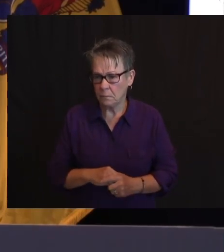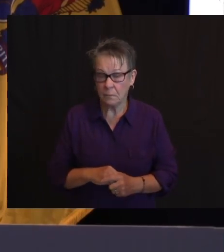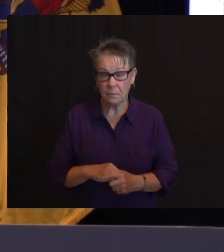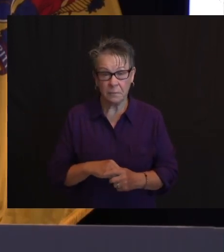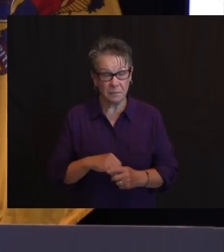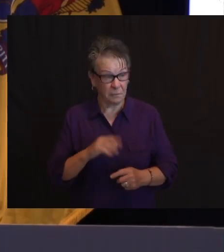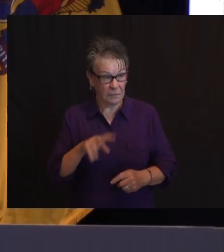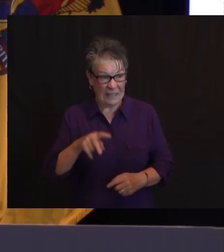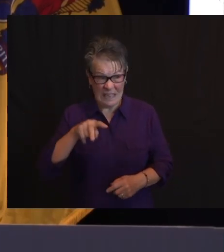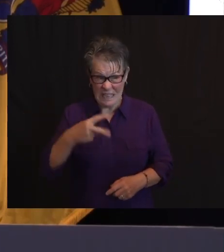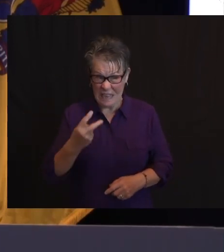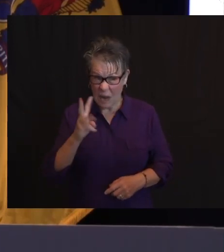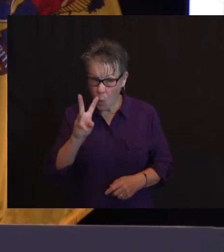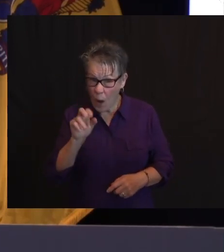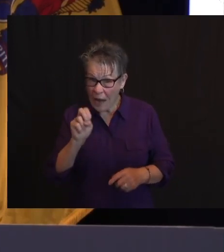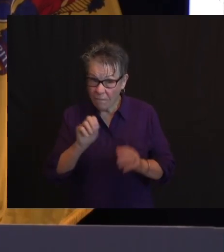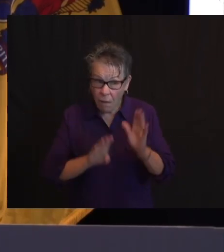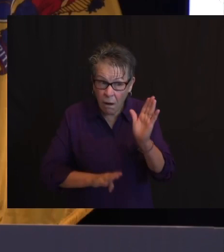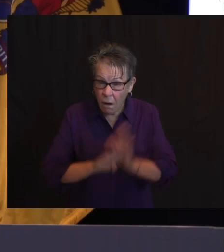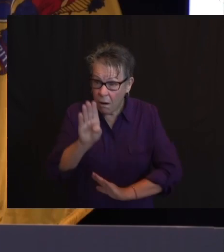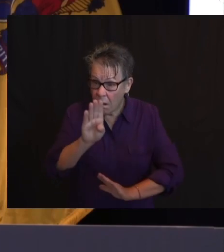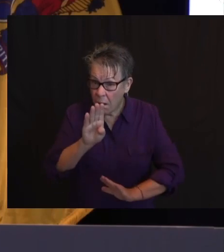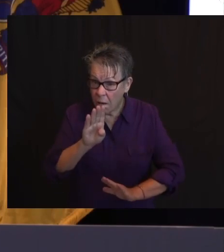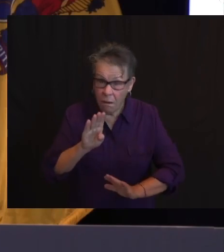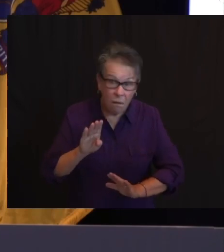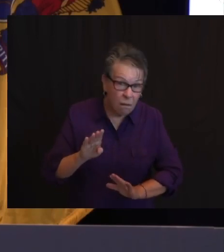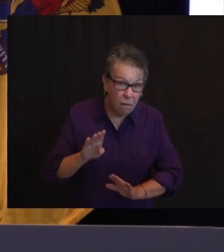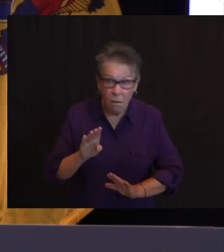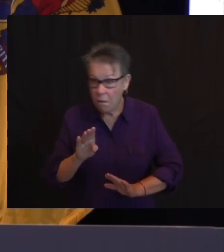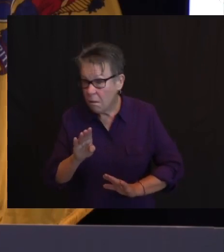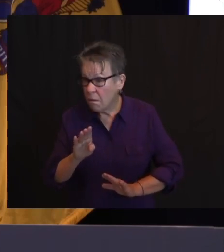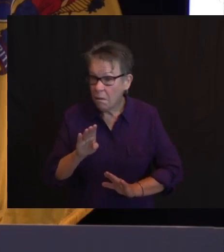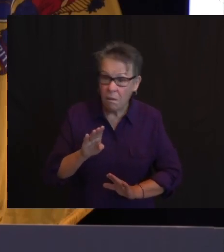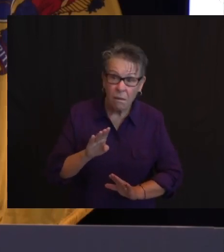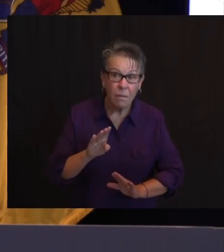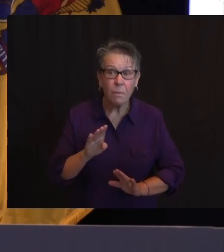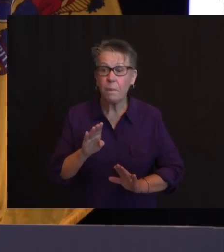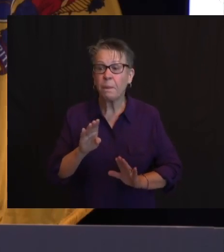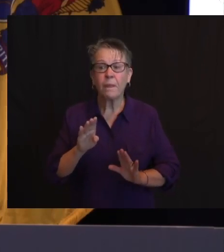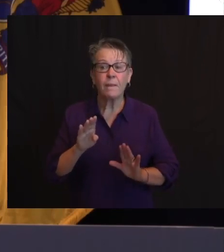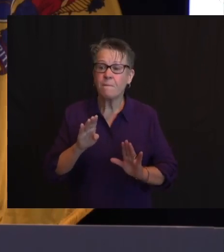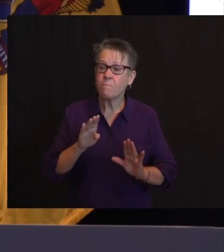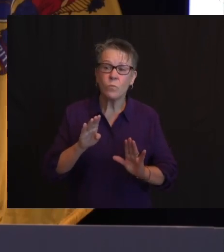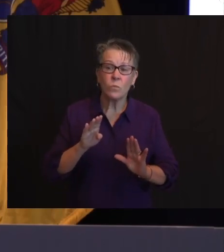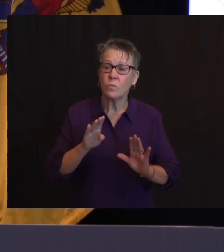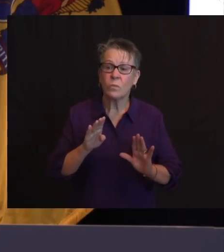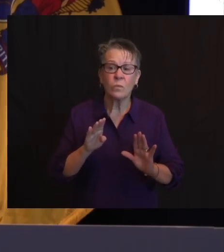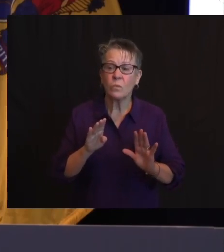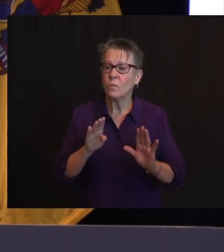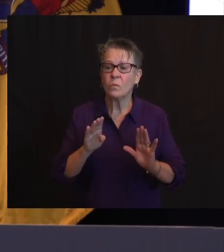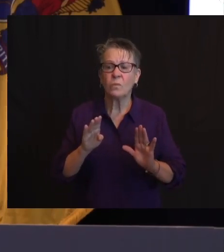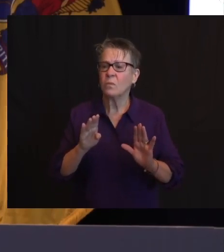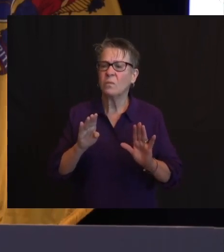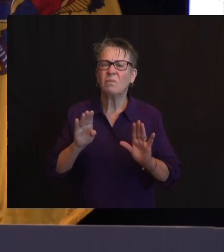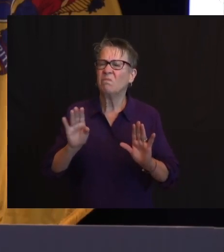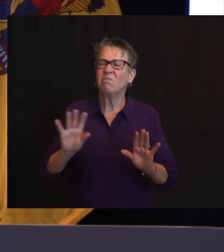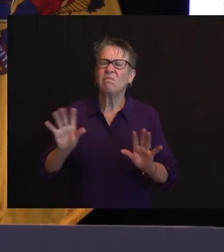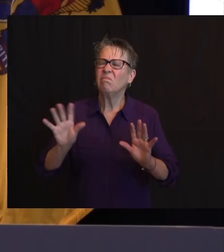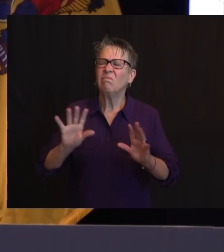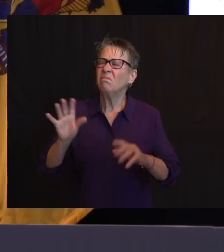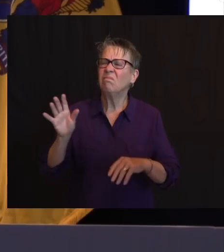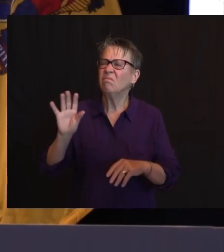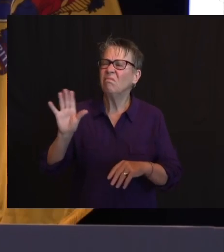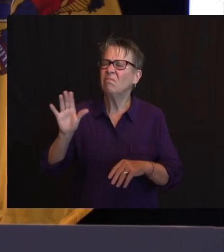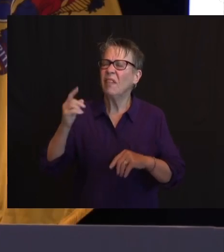among other things, evidence in a much higher positivity rate than we have. So I'm as the amateur here, I'm